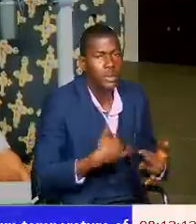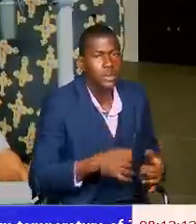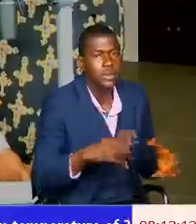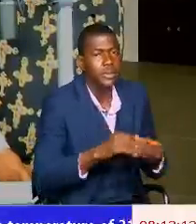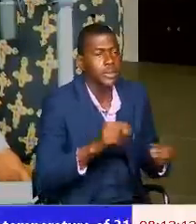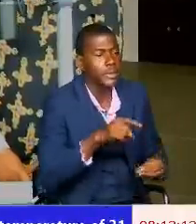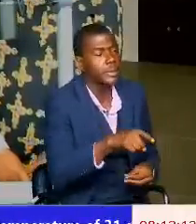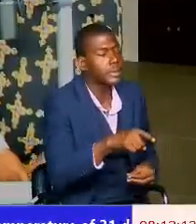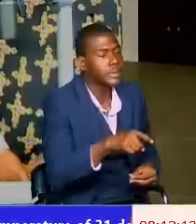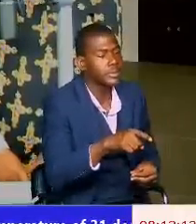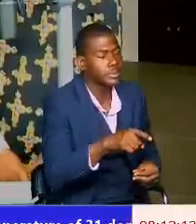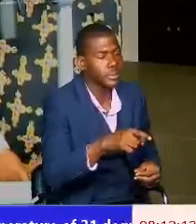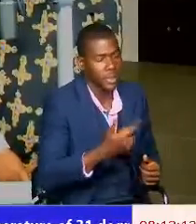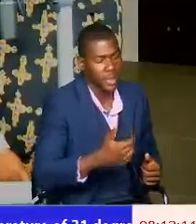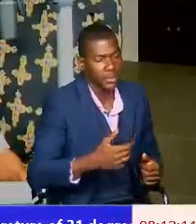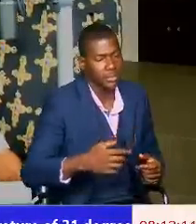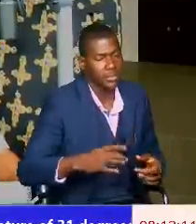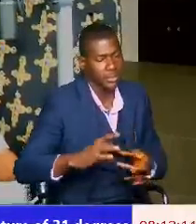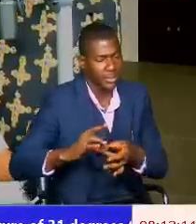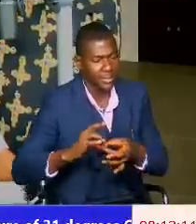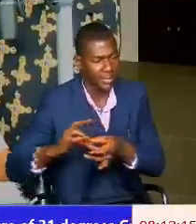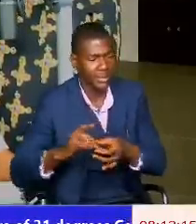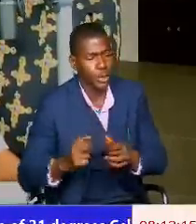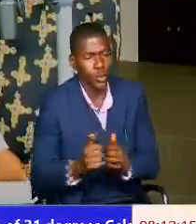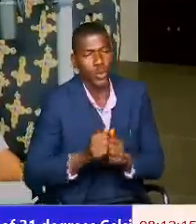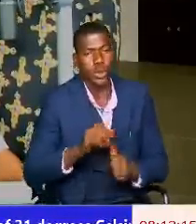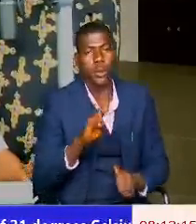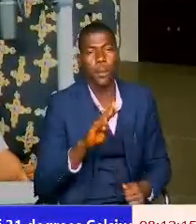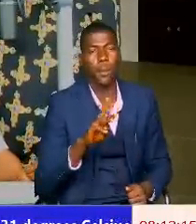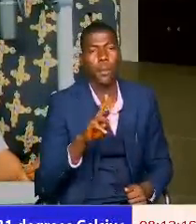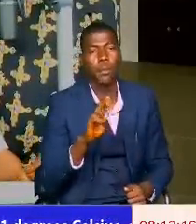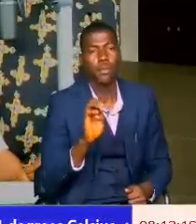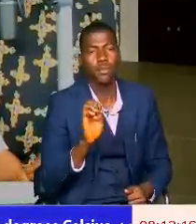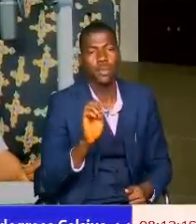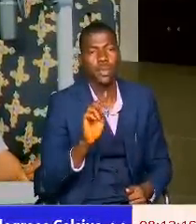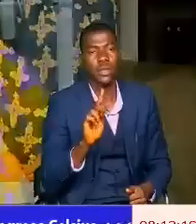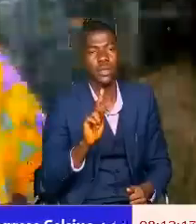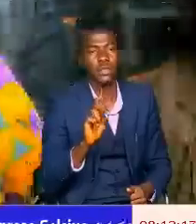They take side with Brekete Family, then they attack government